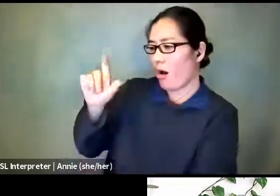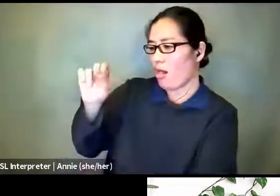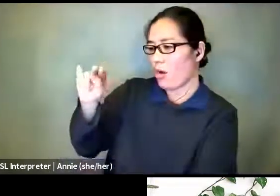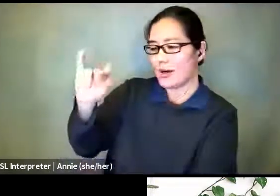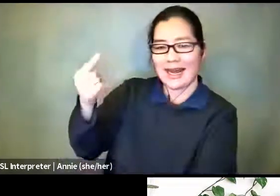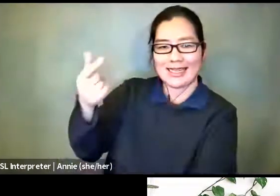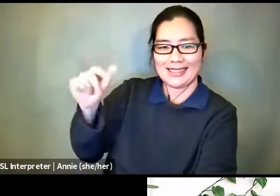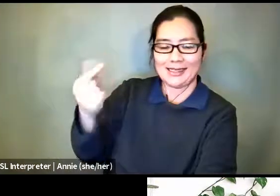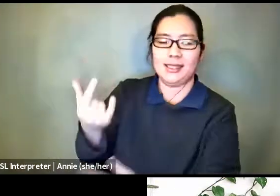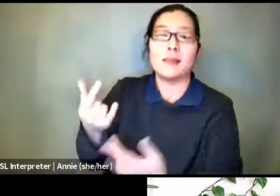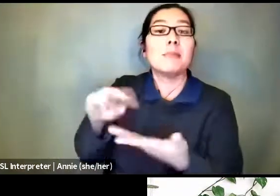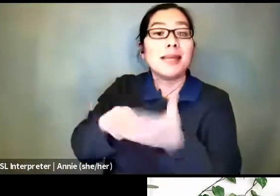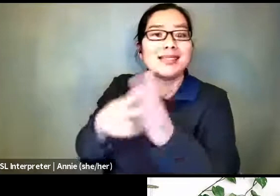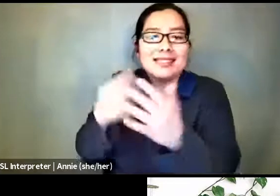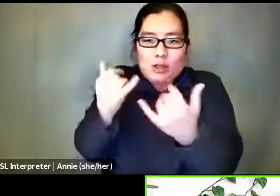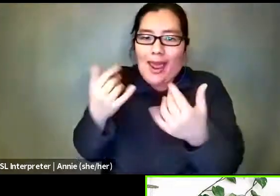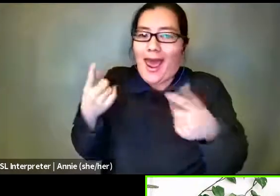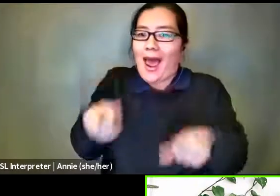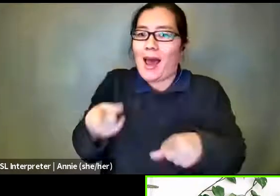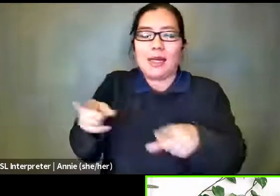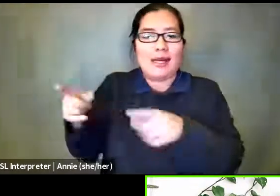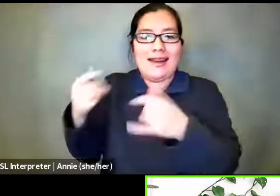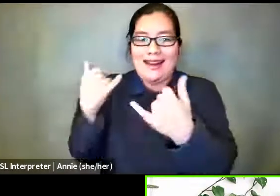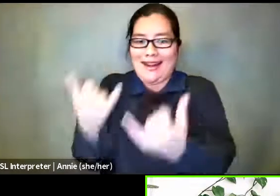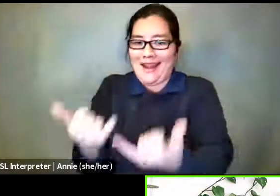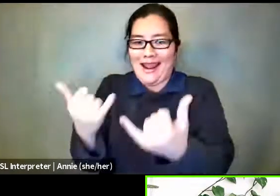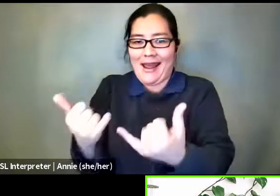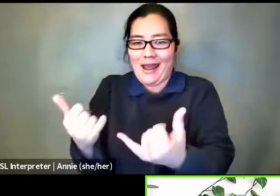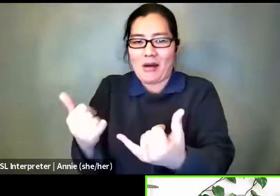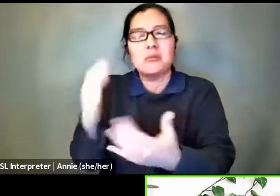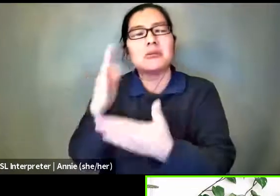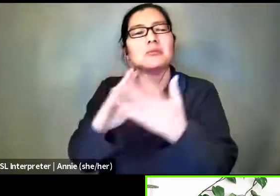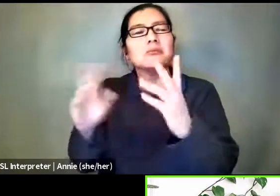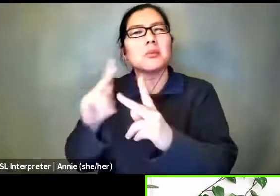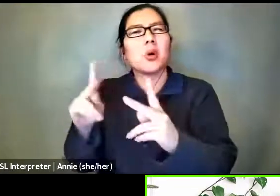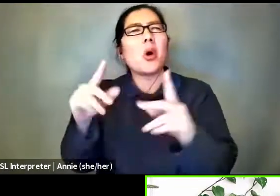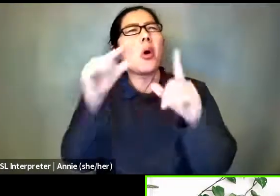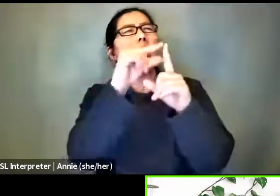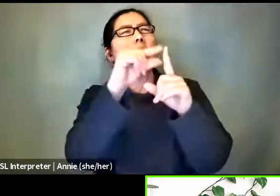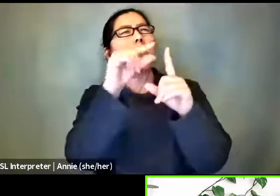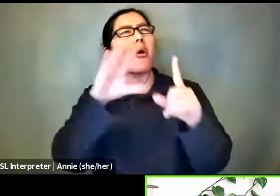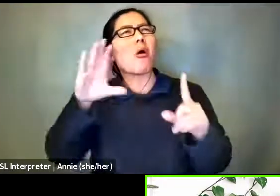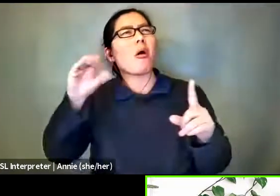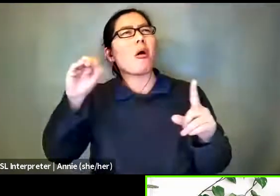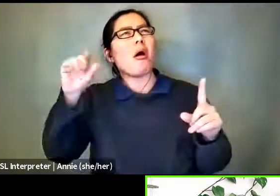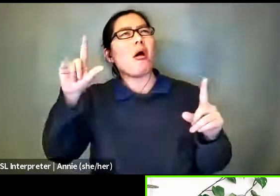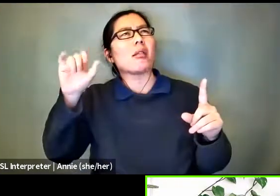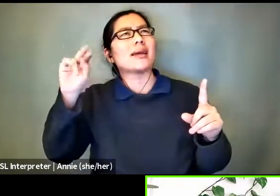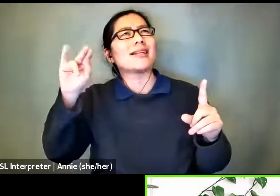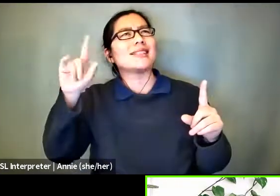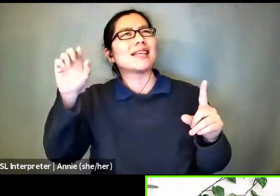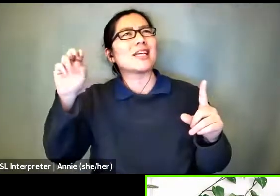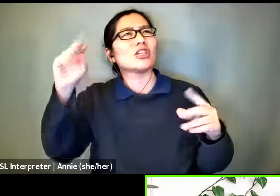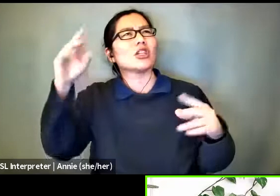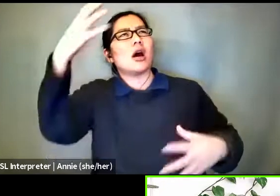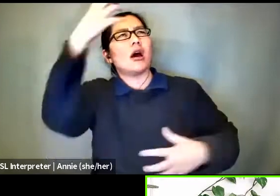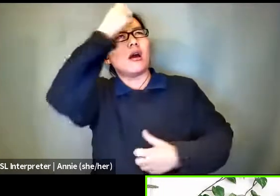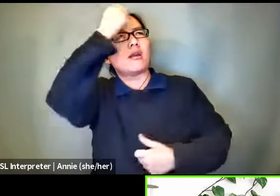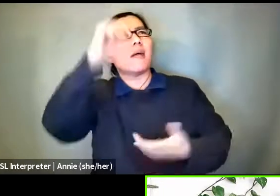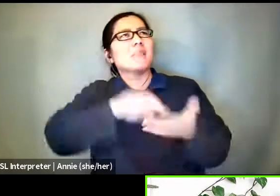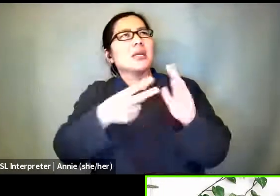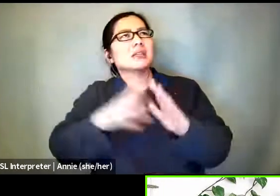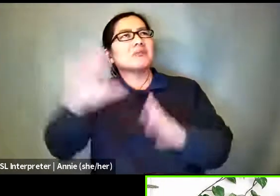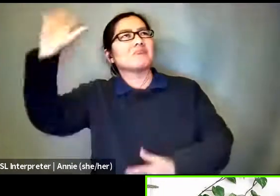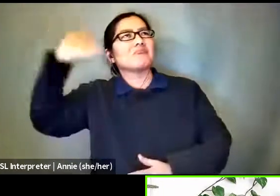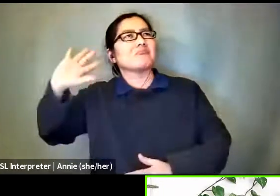about colonization, there's this implication that it's past somehow, that we're past the colonization era. But for Native people,